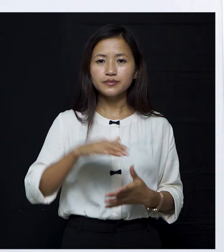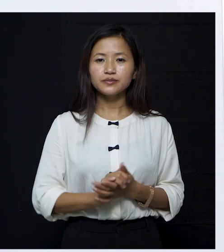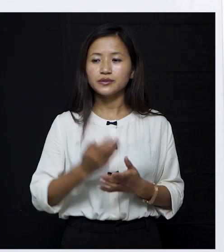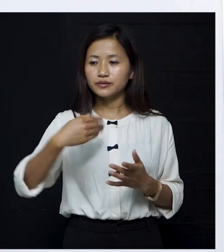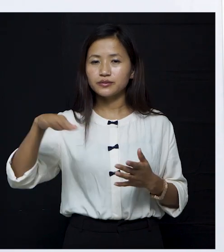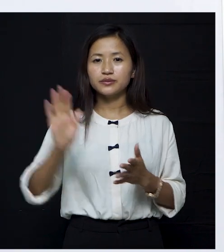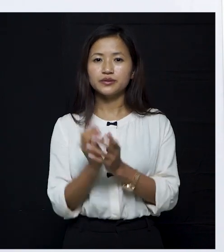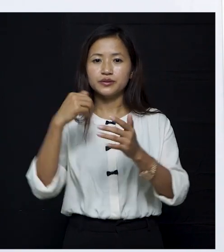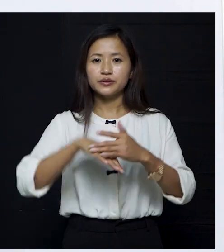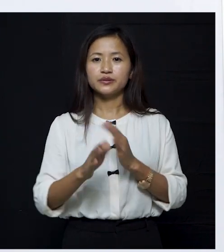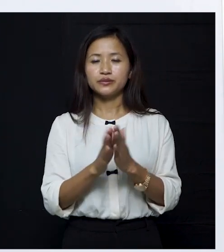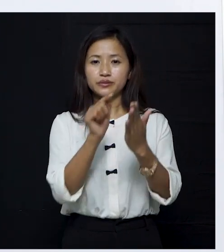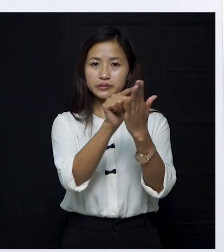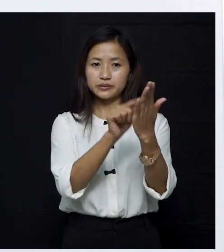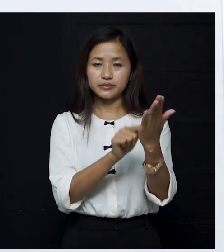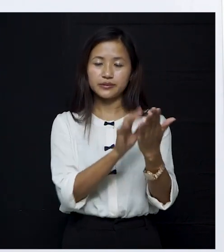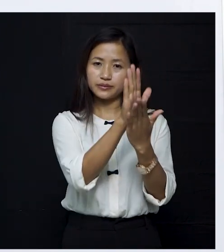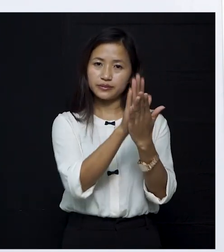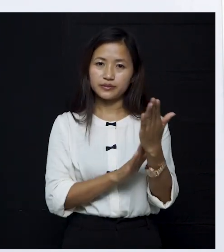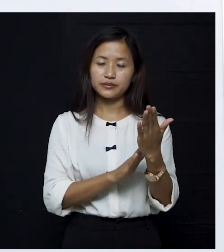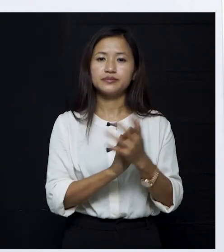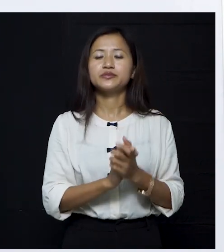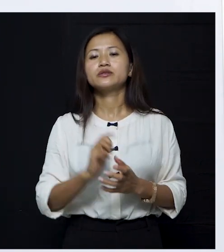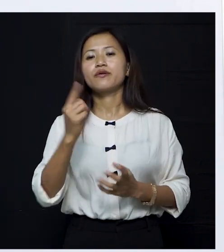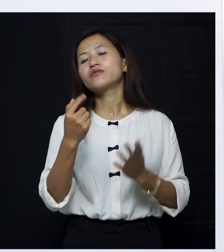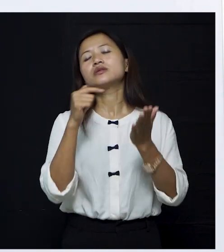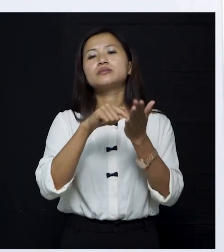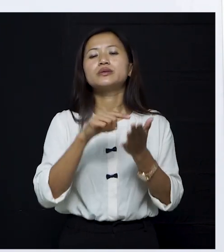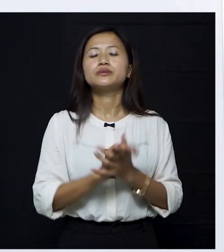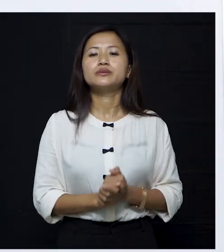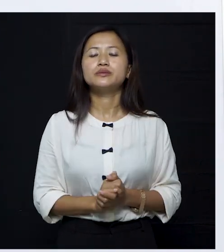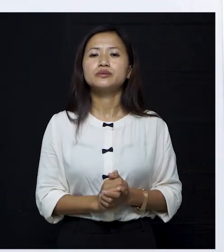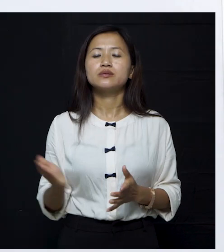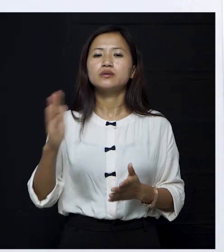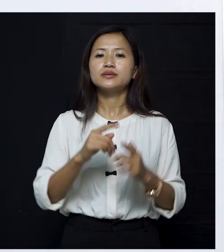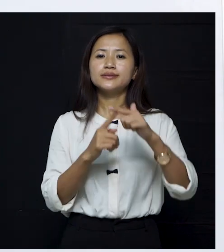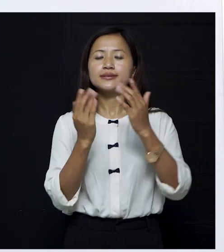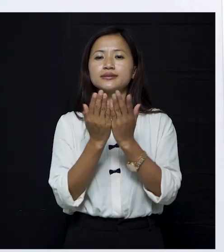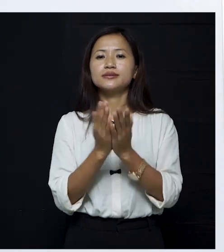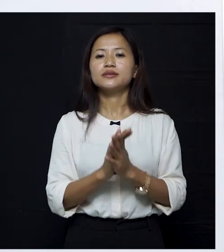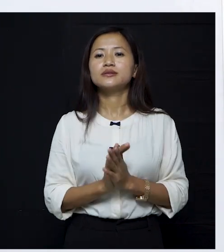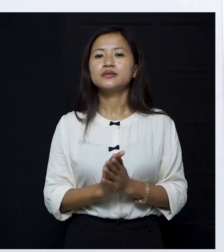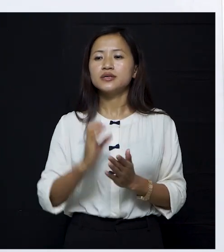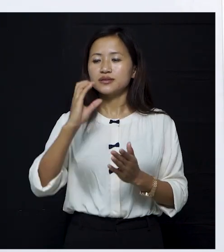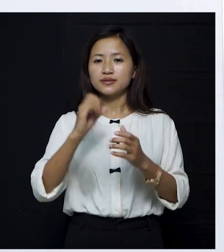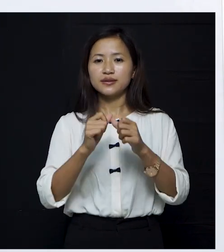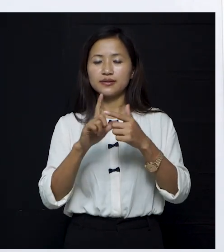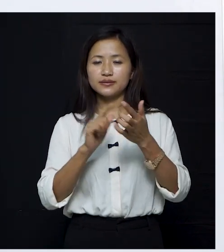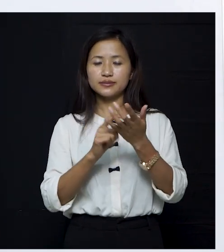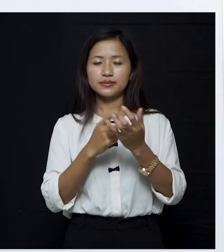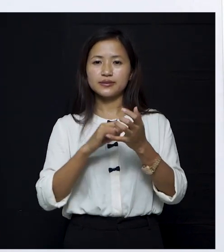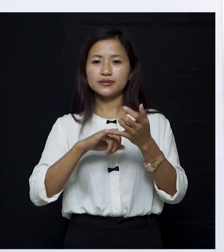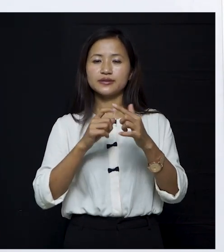let's go into detail. The first point will be, we call it in your textbook, it is written as classification